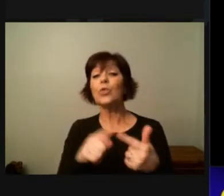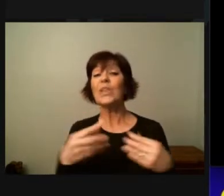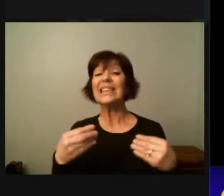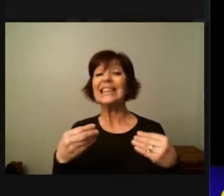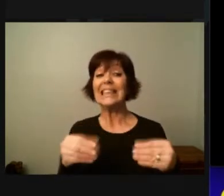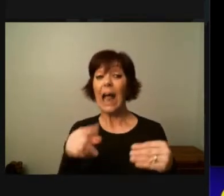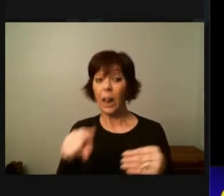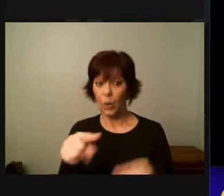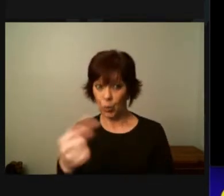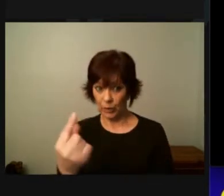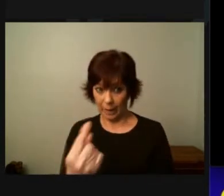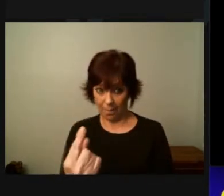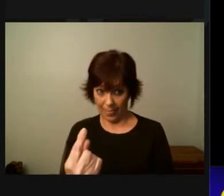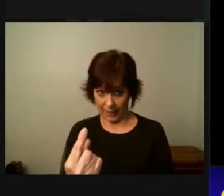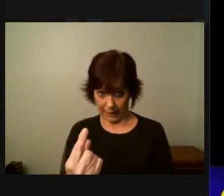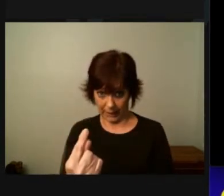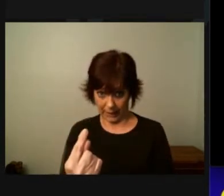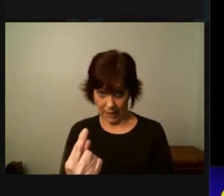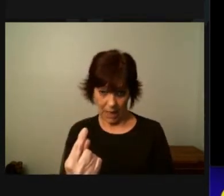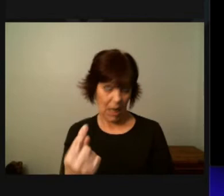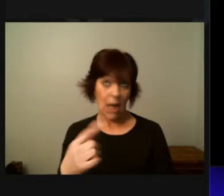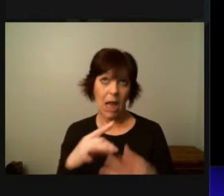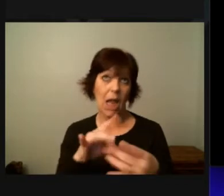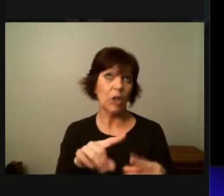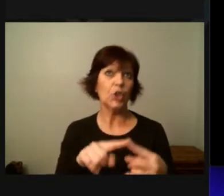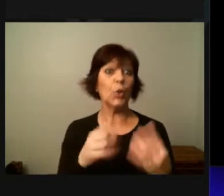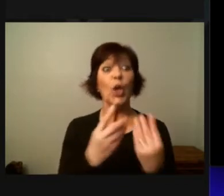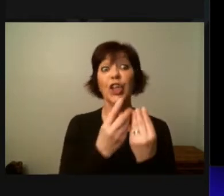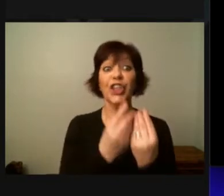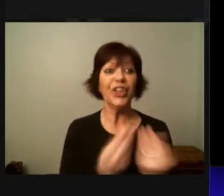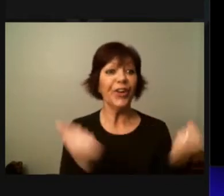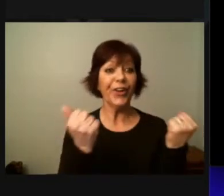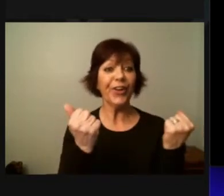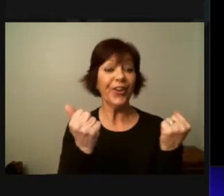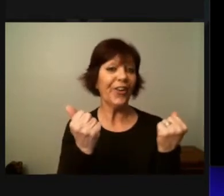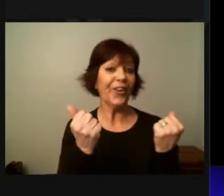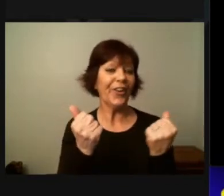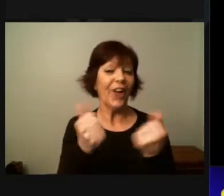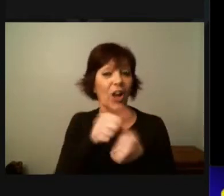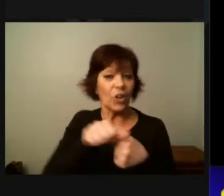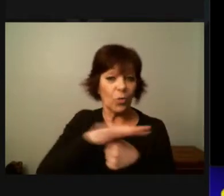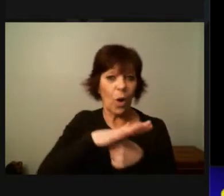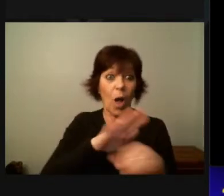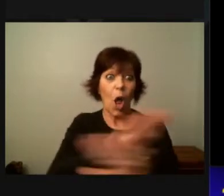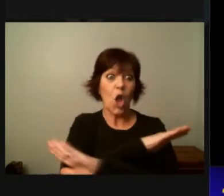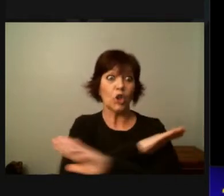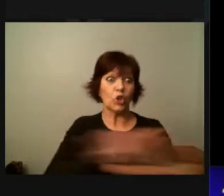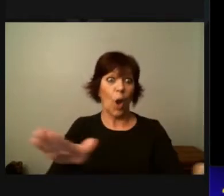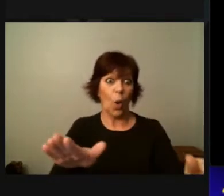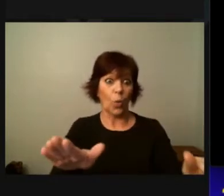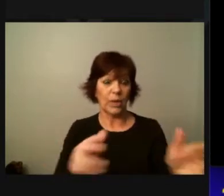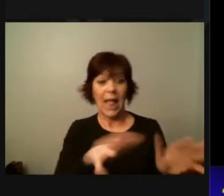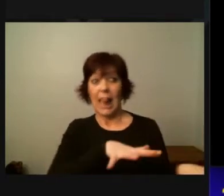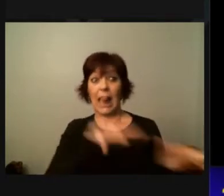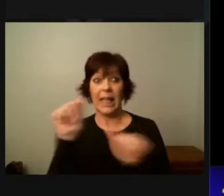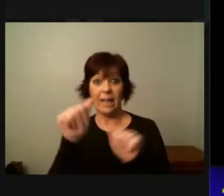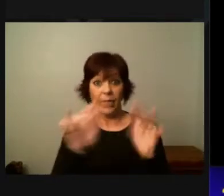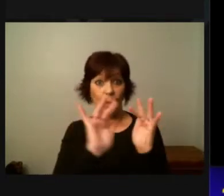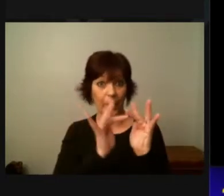anything that purports to cure coronavirus, don't buy it and leave that website.